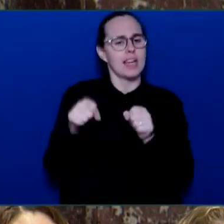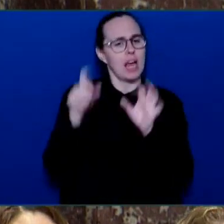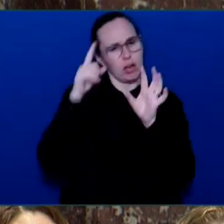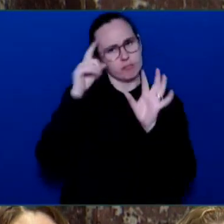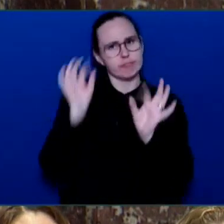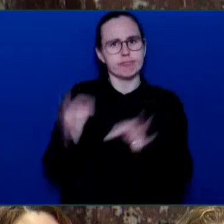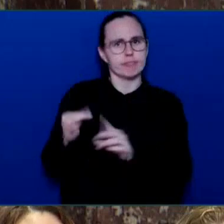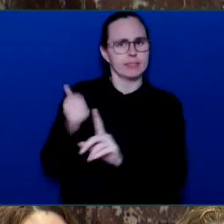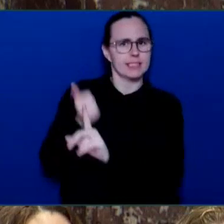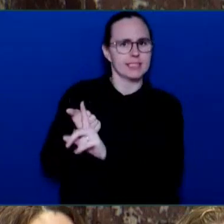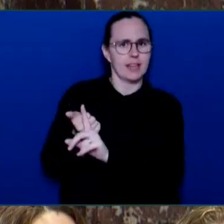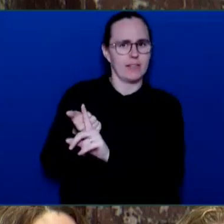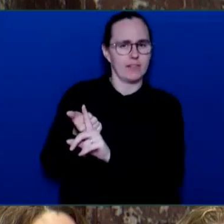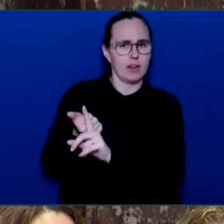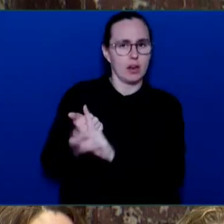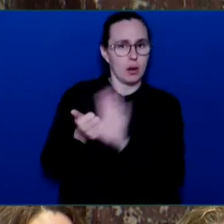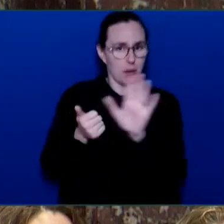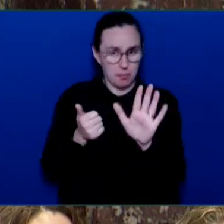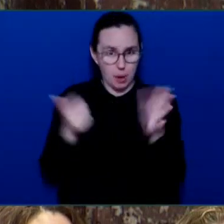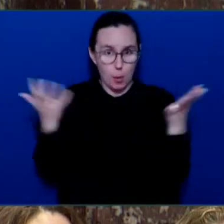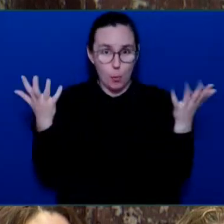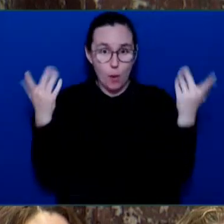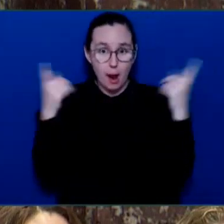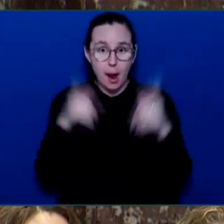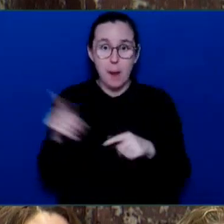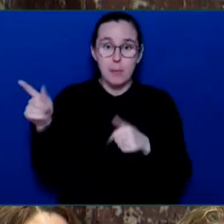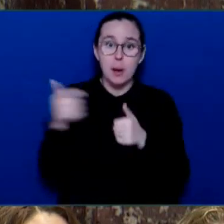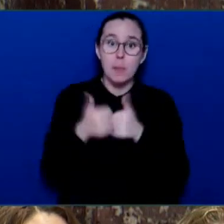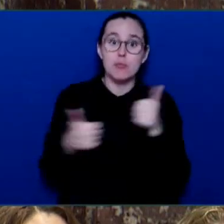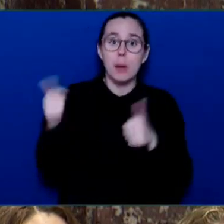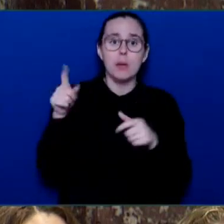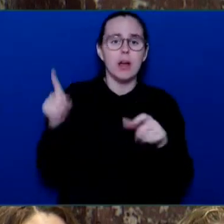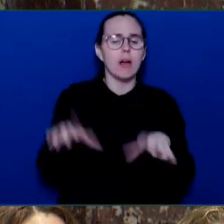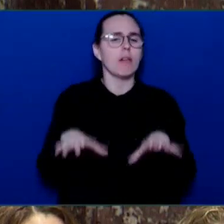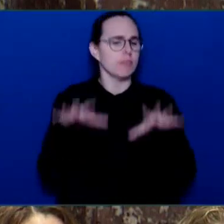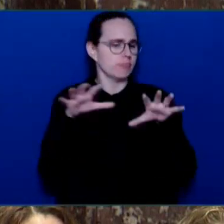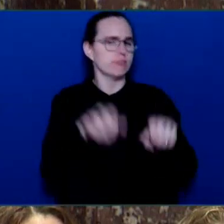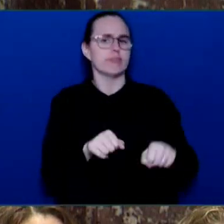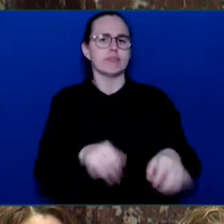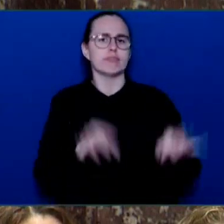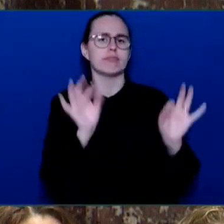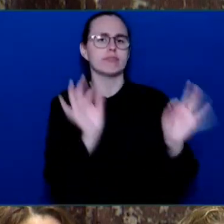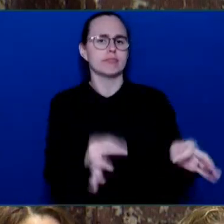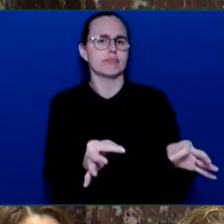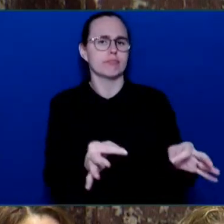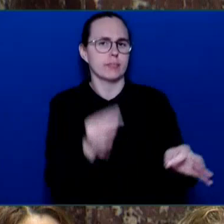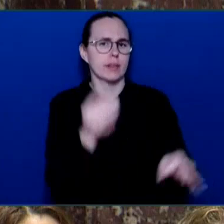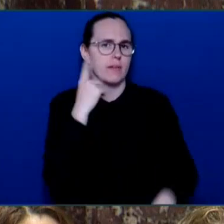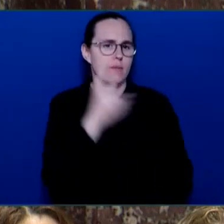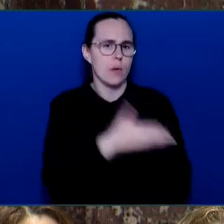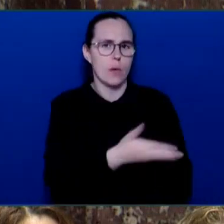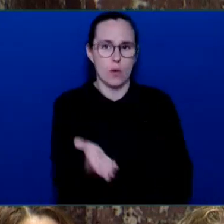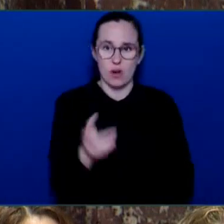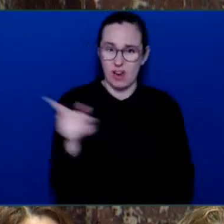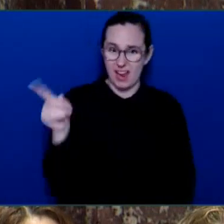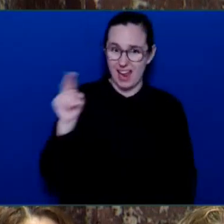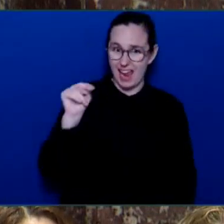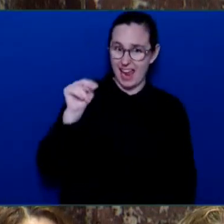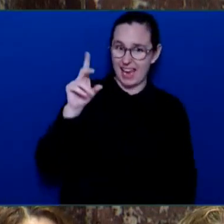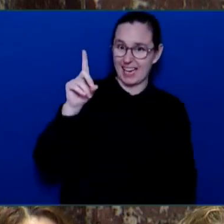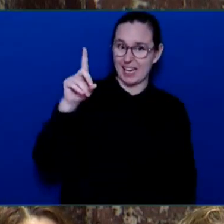iron fist. And since then, the NDP has been trying to bully, belittle, and diminish Mayor Brenda Locke and the Surrey